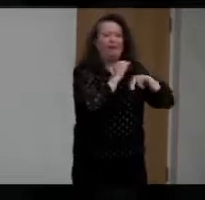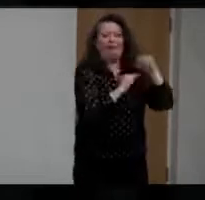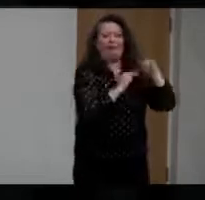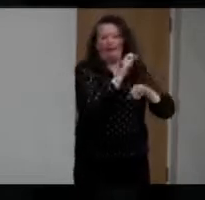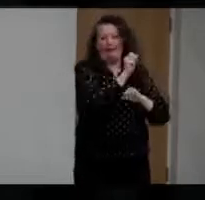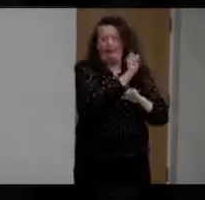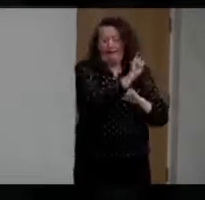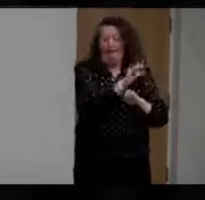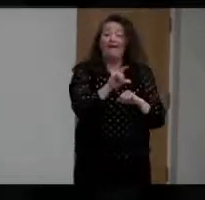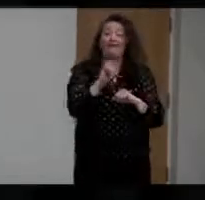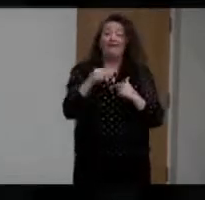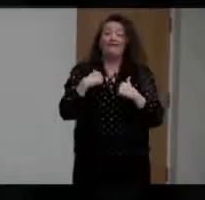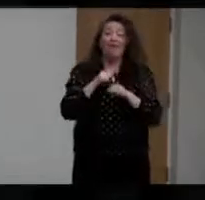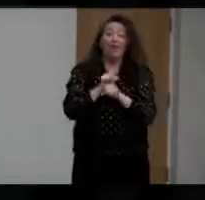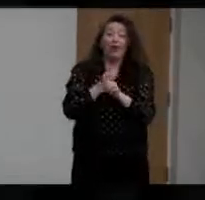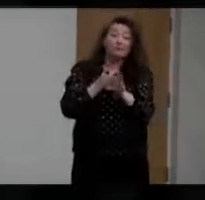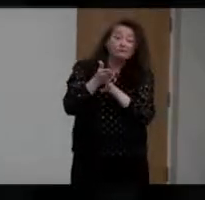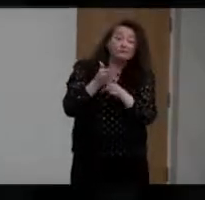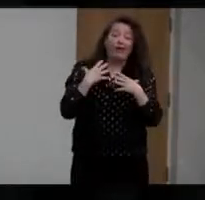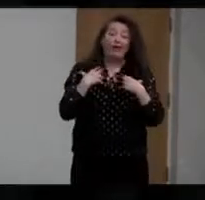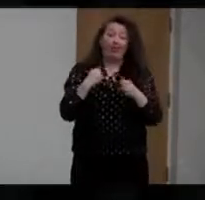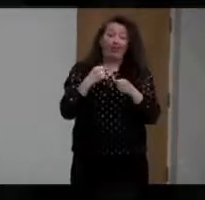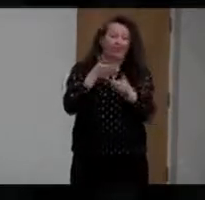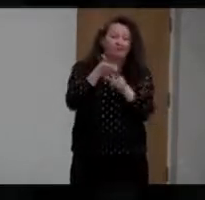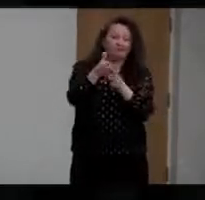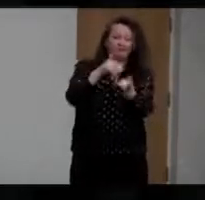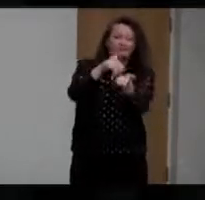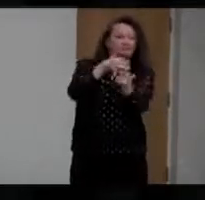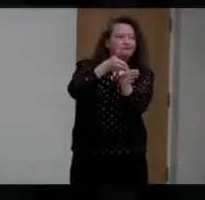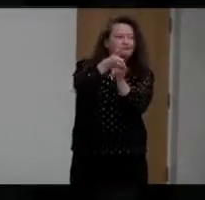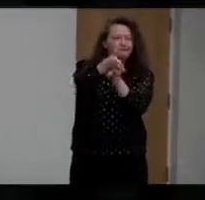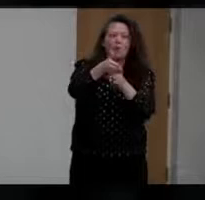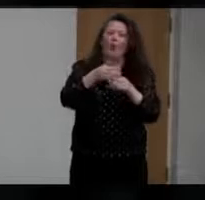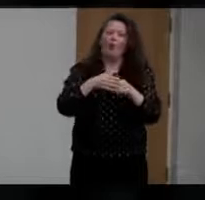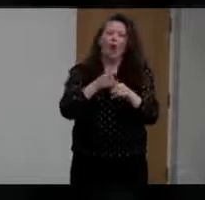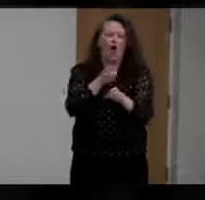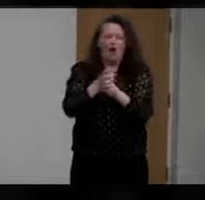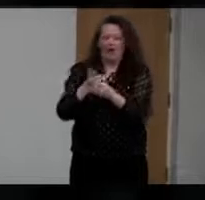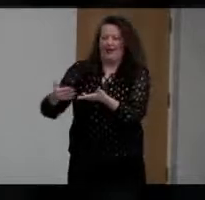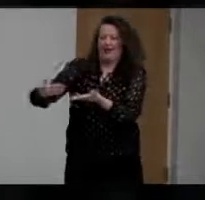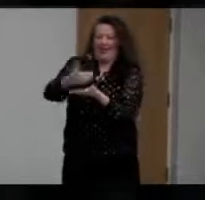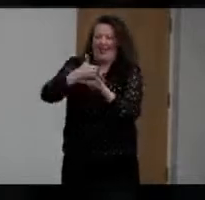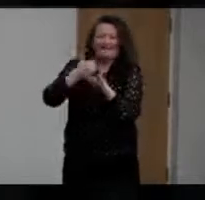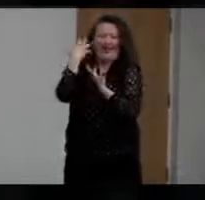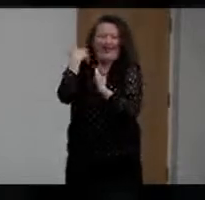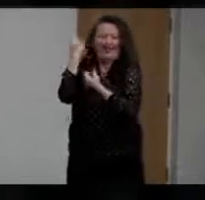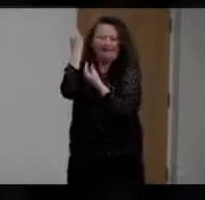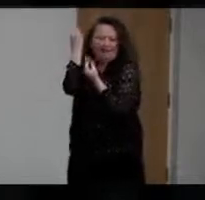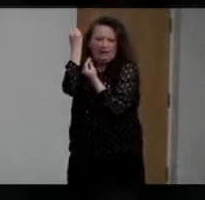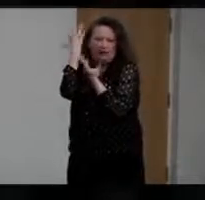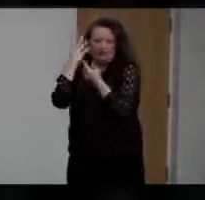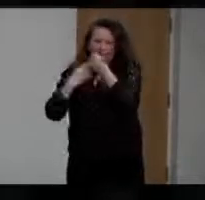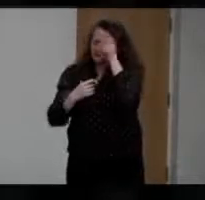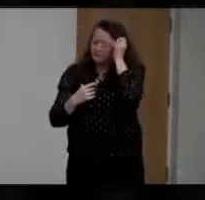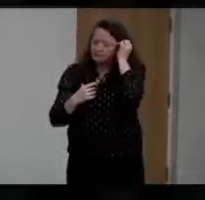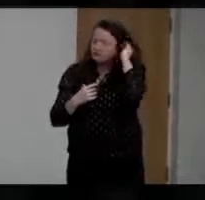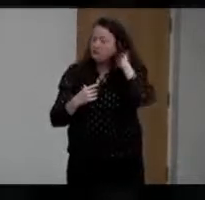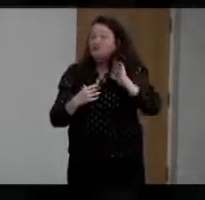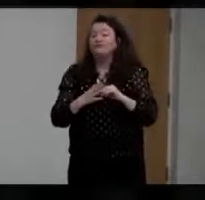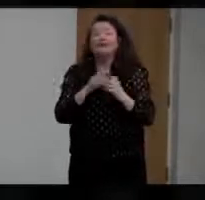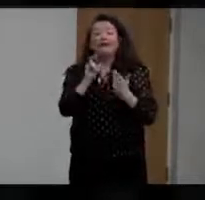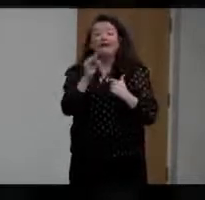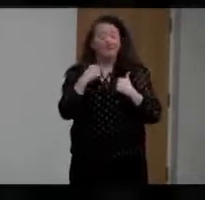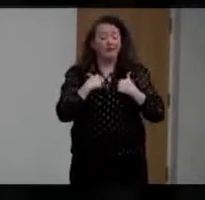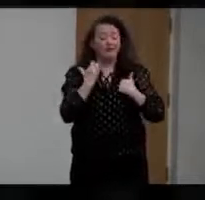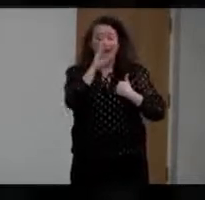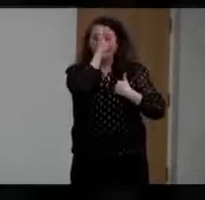it's extraordinarily difficult to get data. And so you can't build the algorithms. You say, I want to build an algorithm that